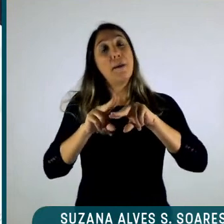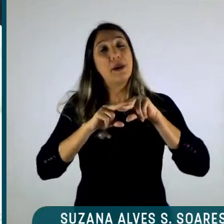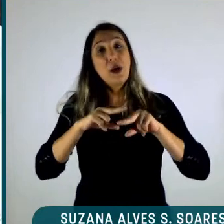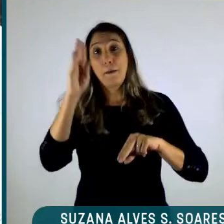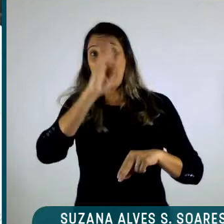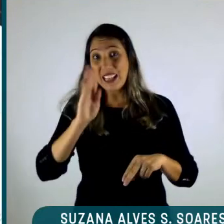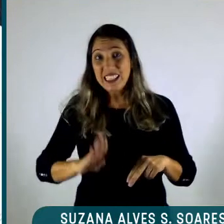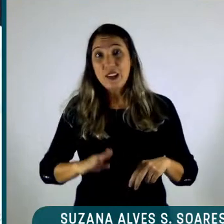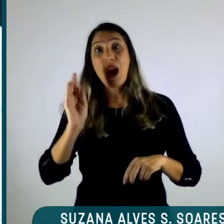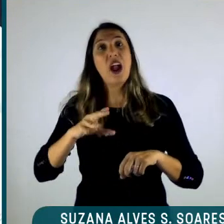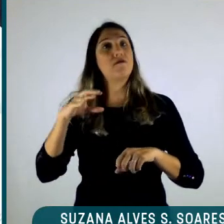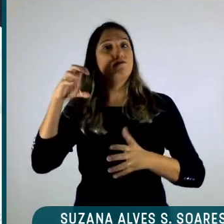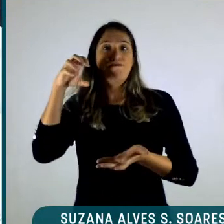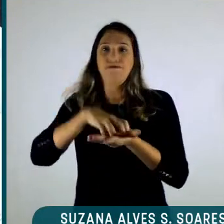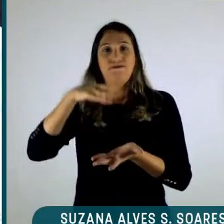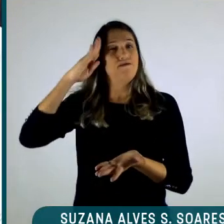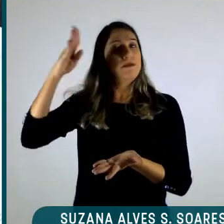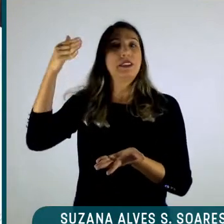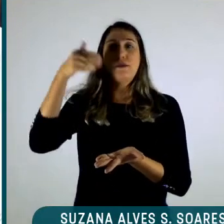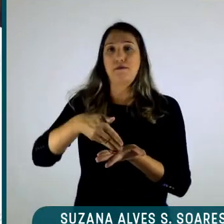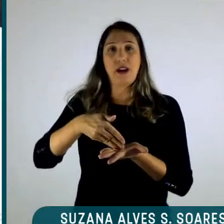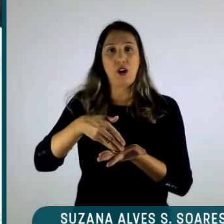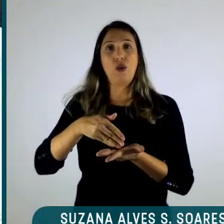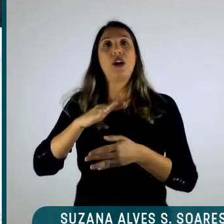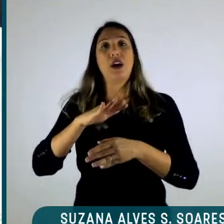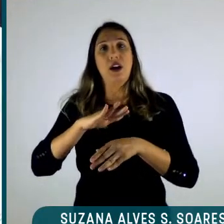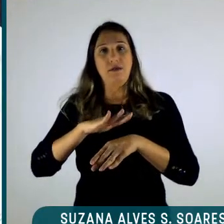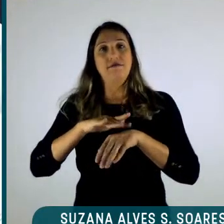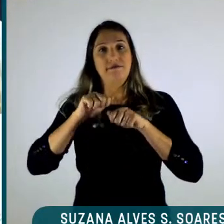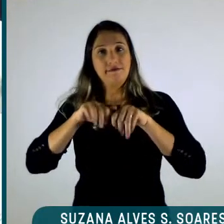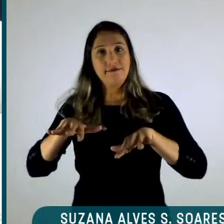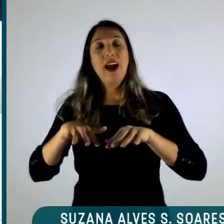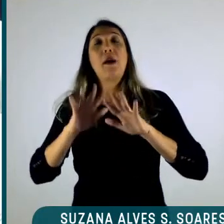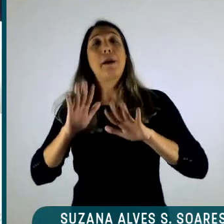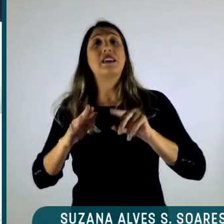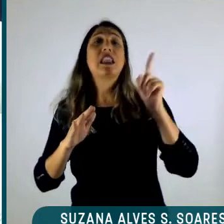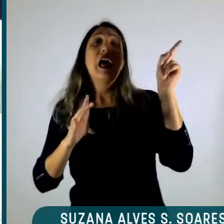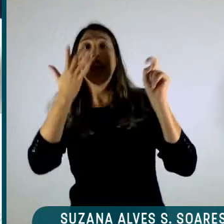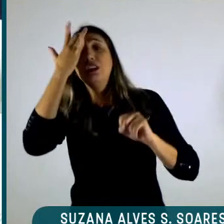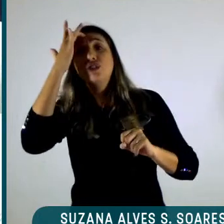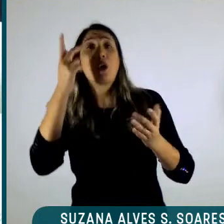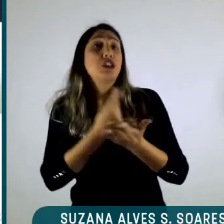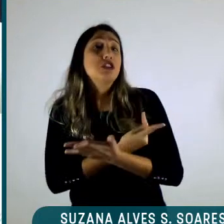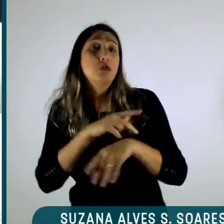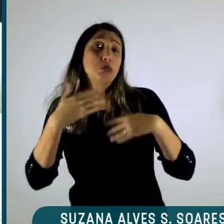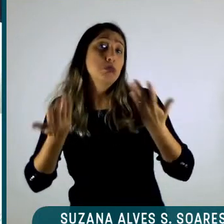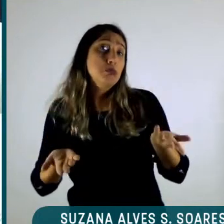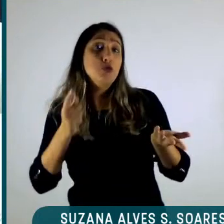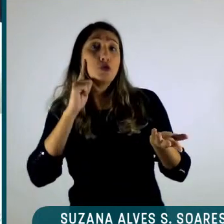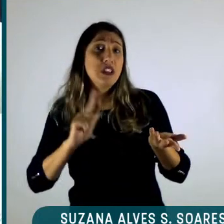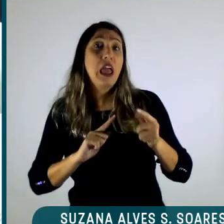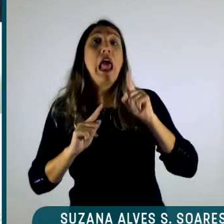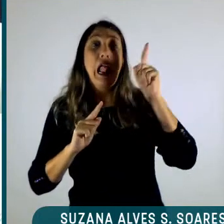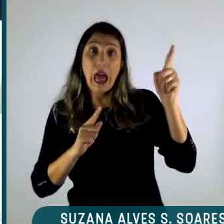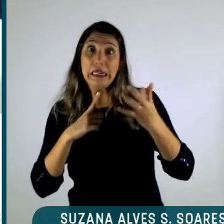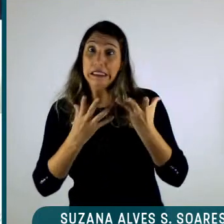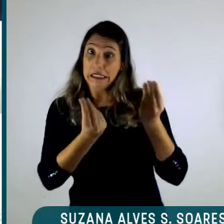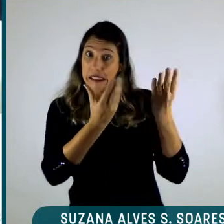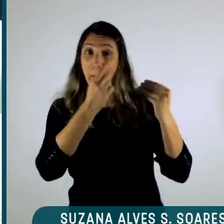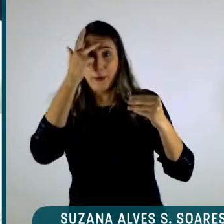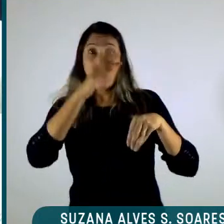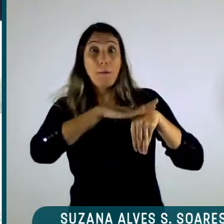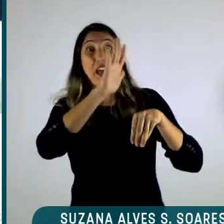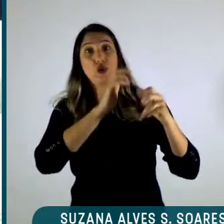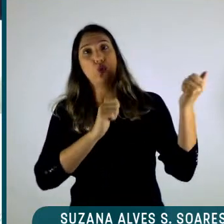to teach. For example, Brazil is an epicenter of the pandemic, but we don't know what's going to happen in India, for example.